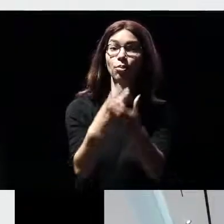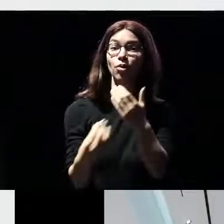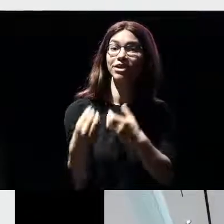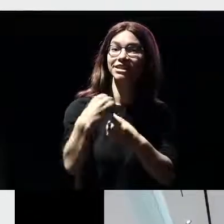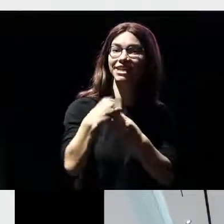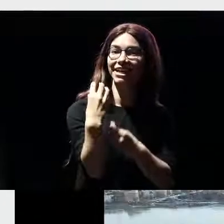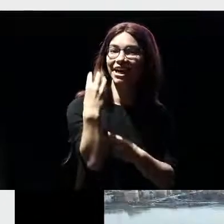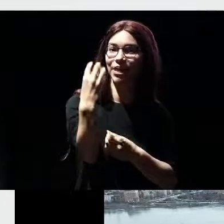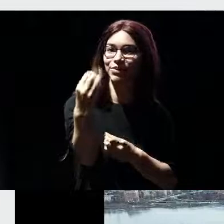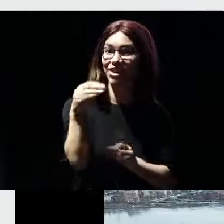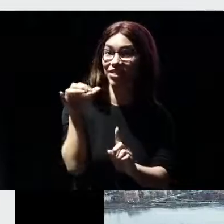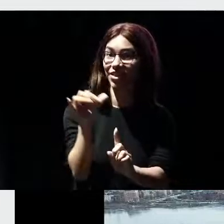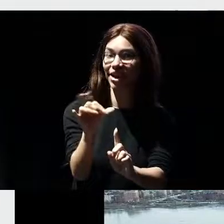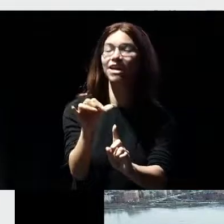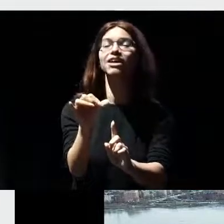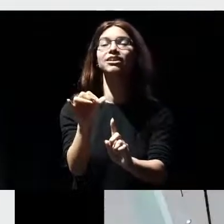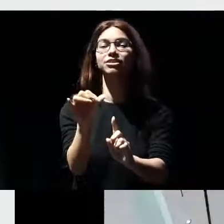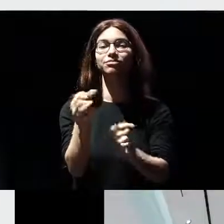while there are